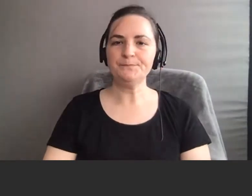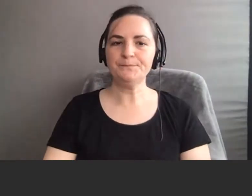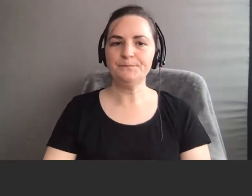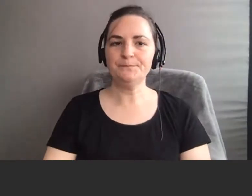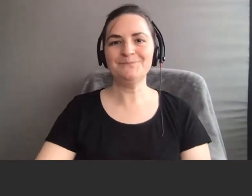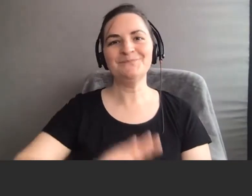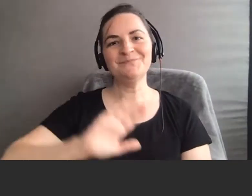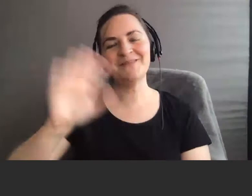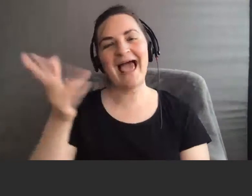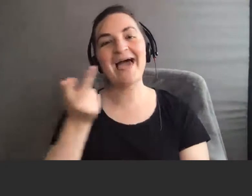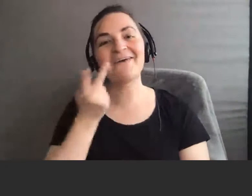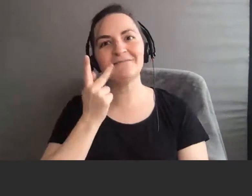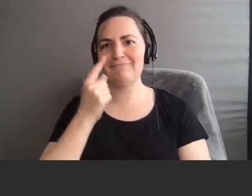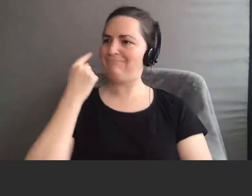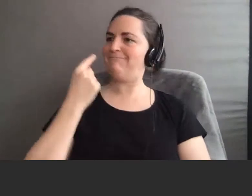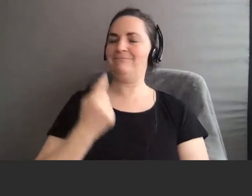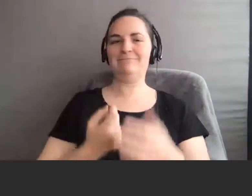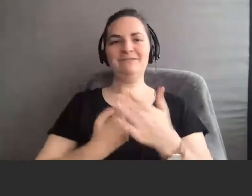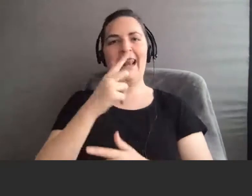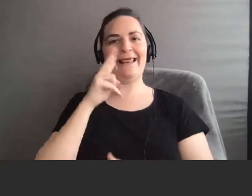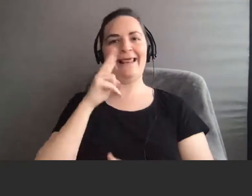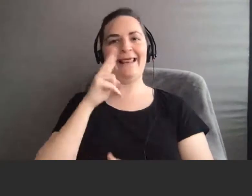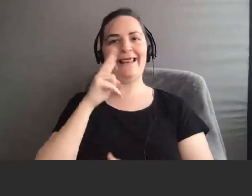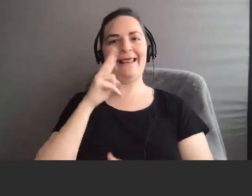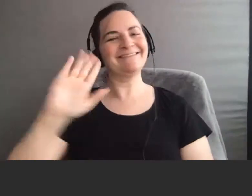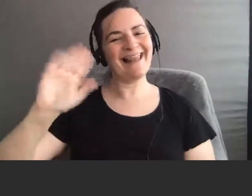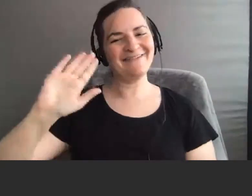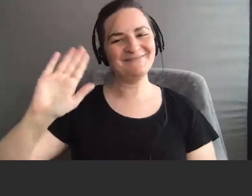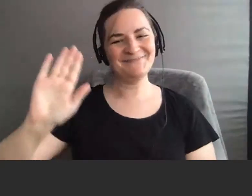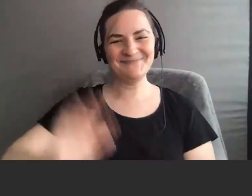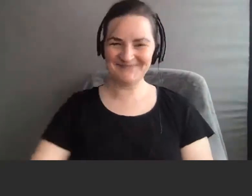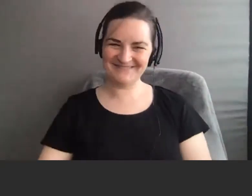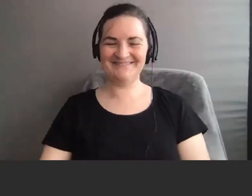Hello, Kate. I suddenly see you now. Hello.